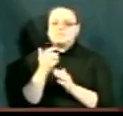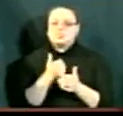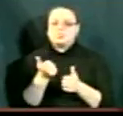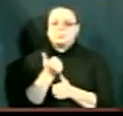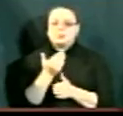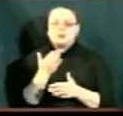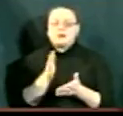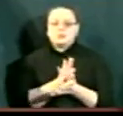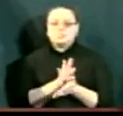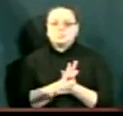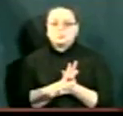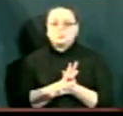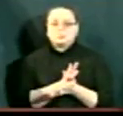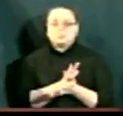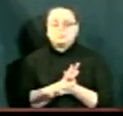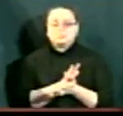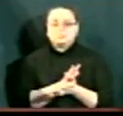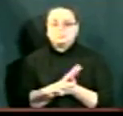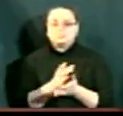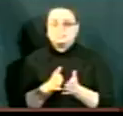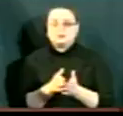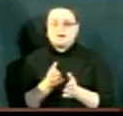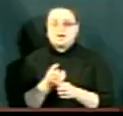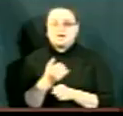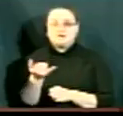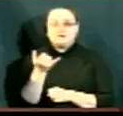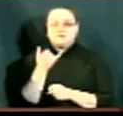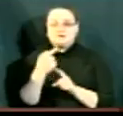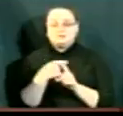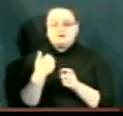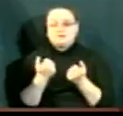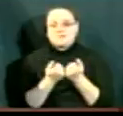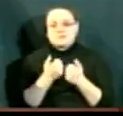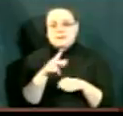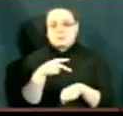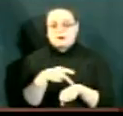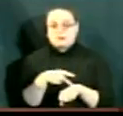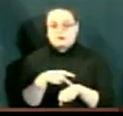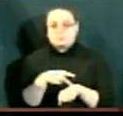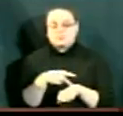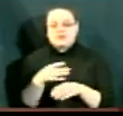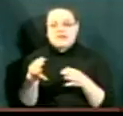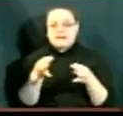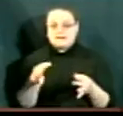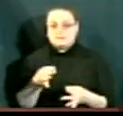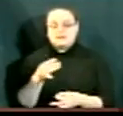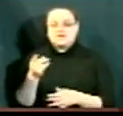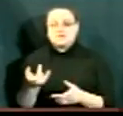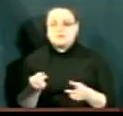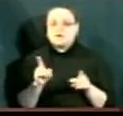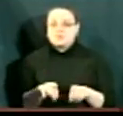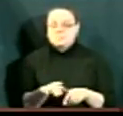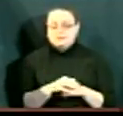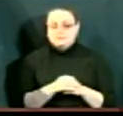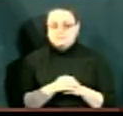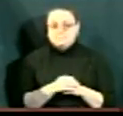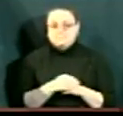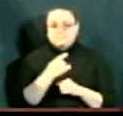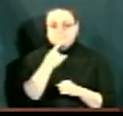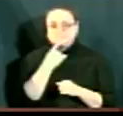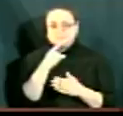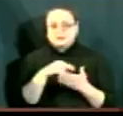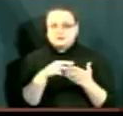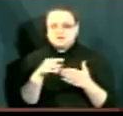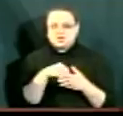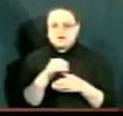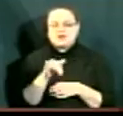school. I did receive a phone call from the assistant principal and explained to him what happened. He said he would check